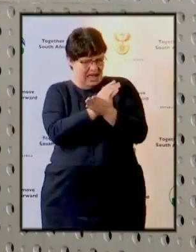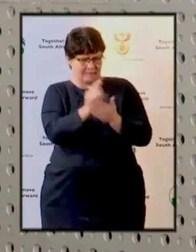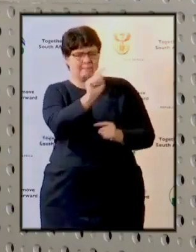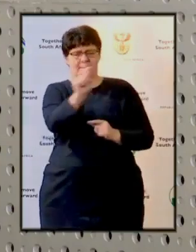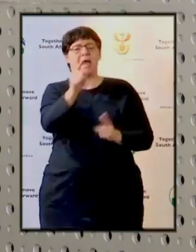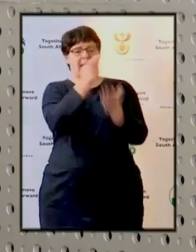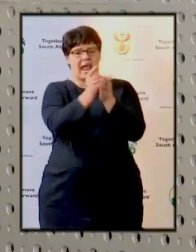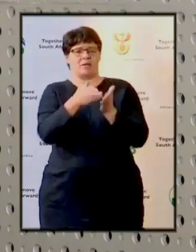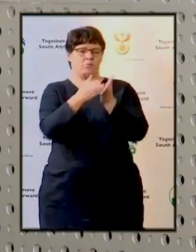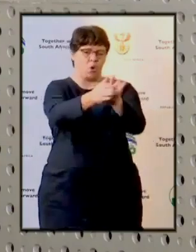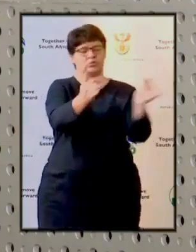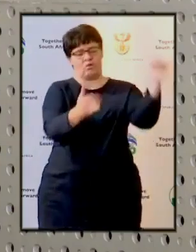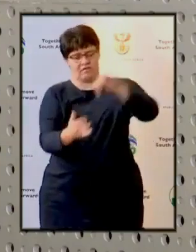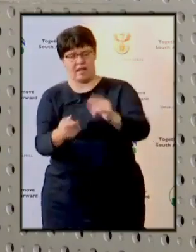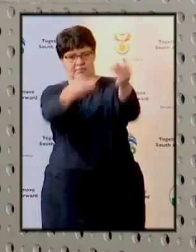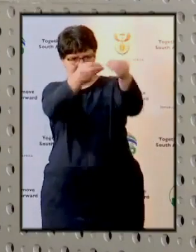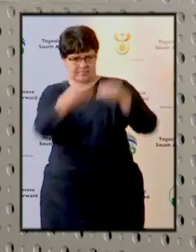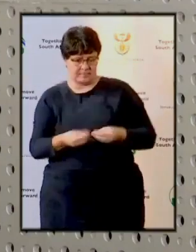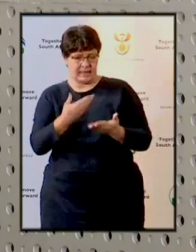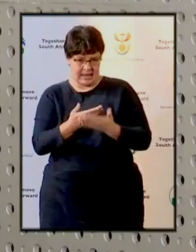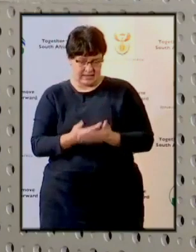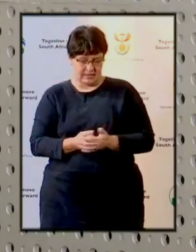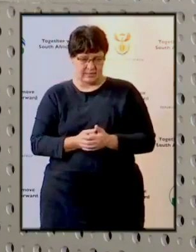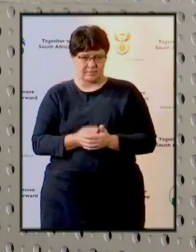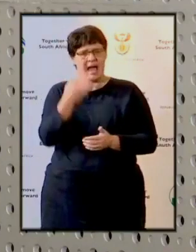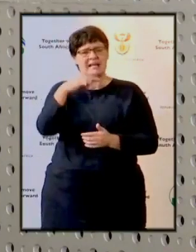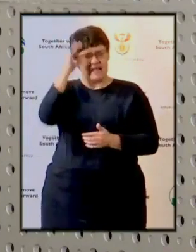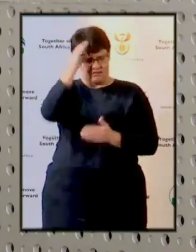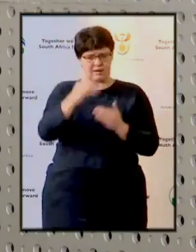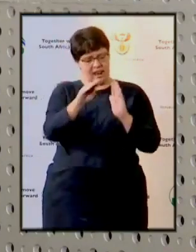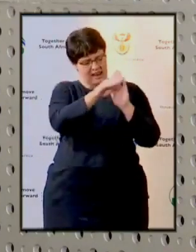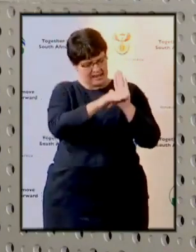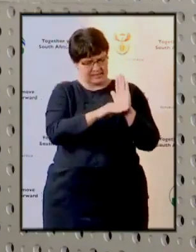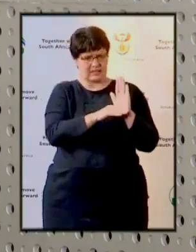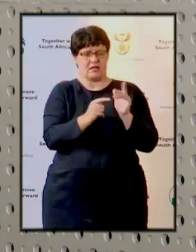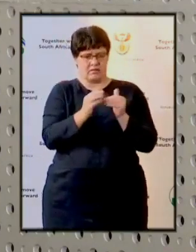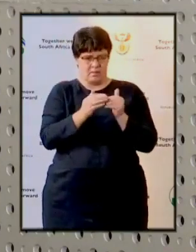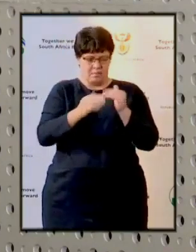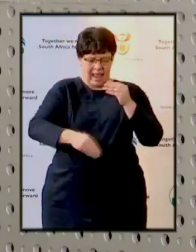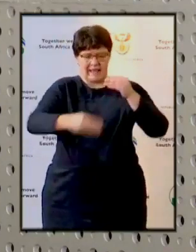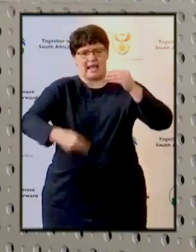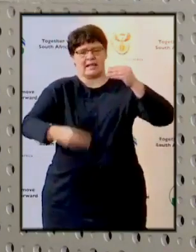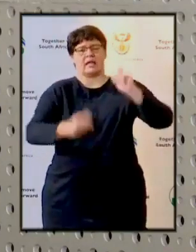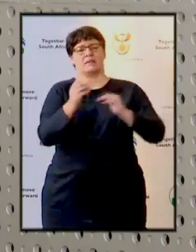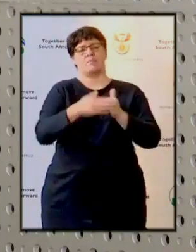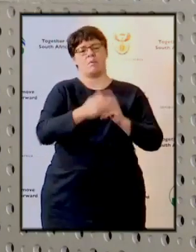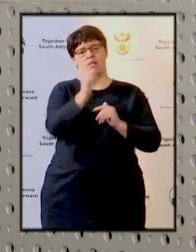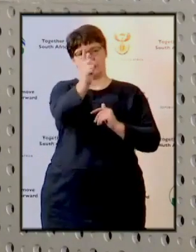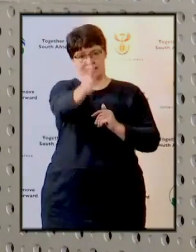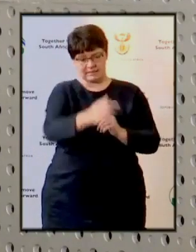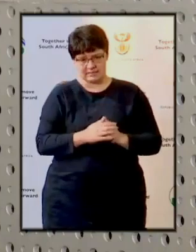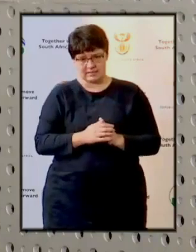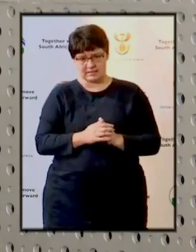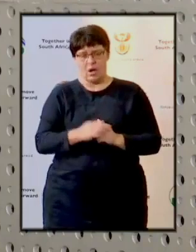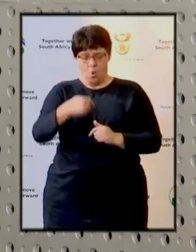be imported. Government will be looking to expanding the list in future. Exports of what we make and